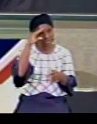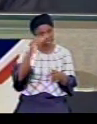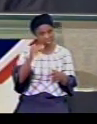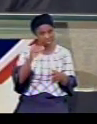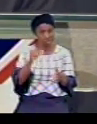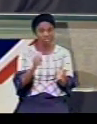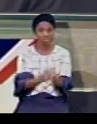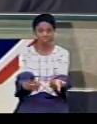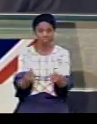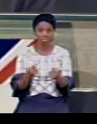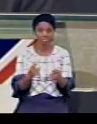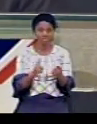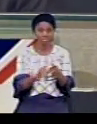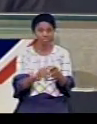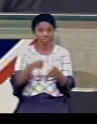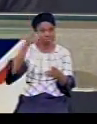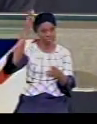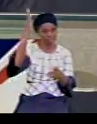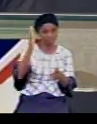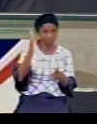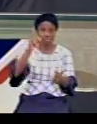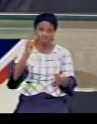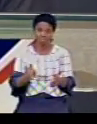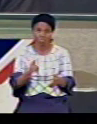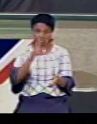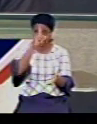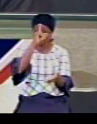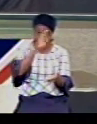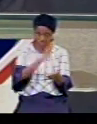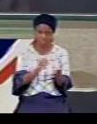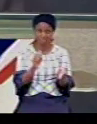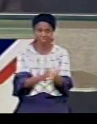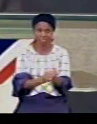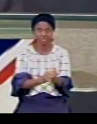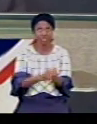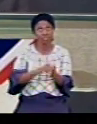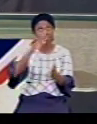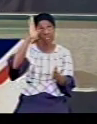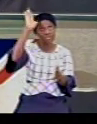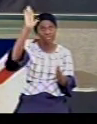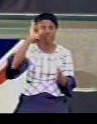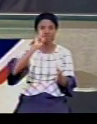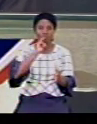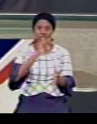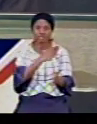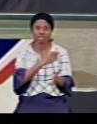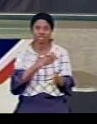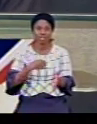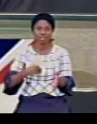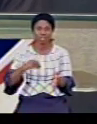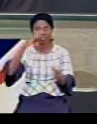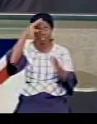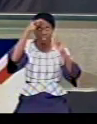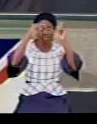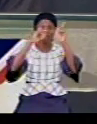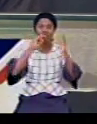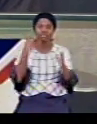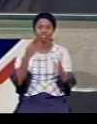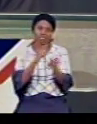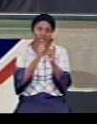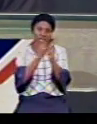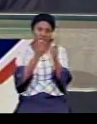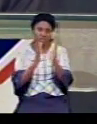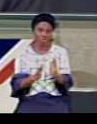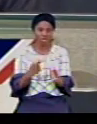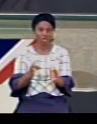God must believe that he is, and that he is a rewarder of